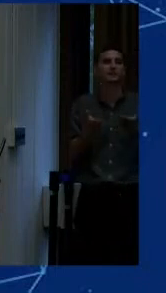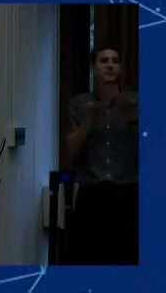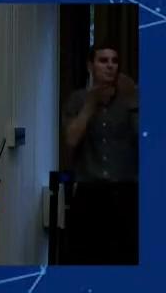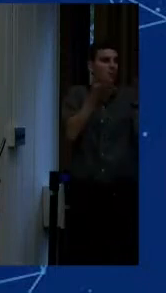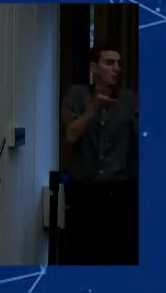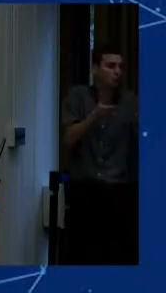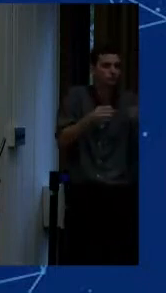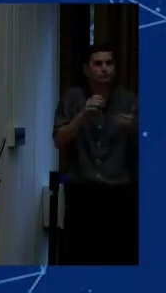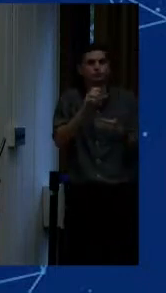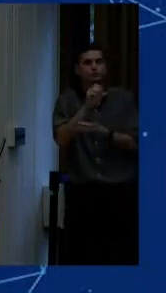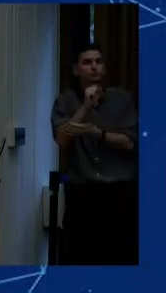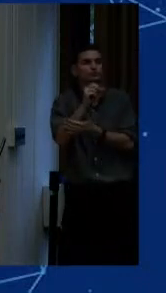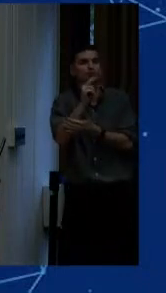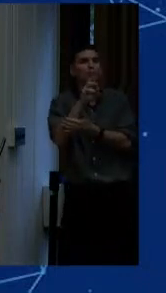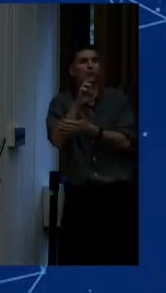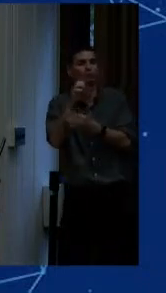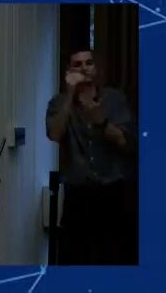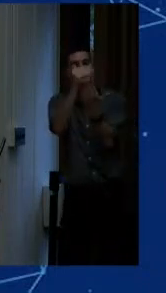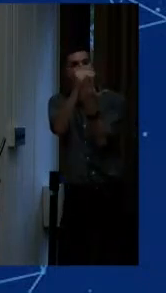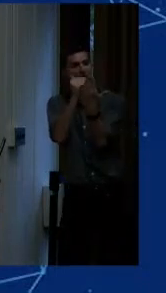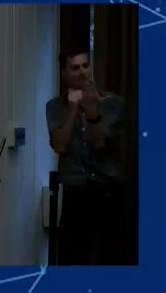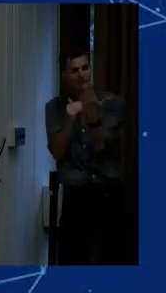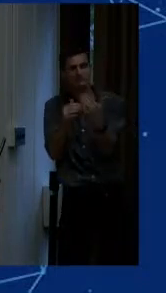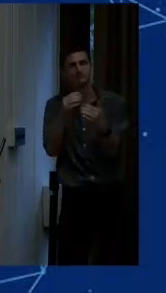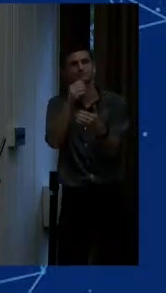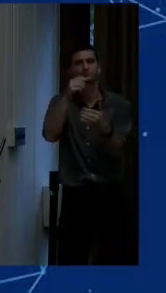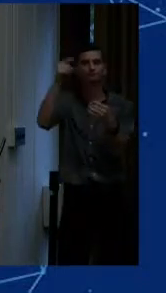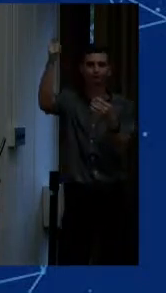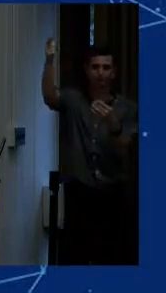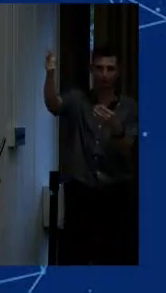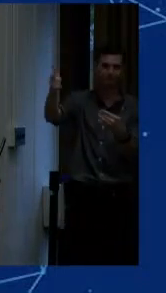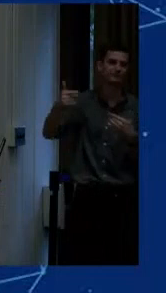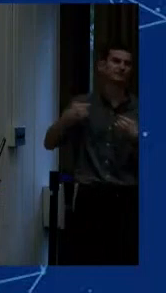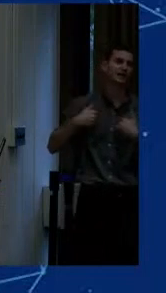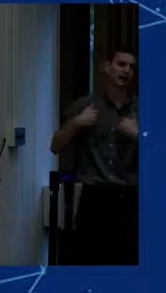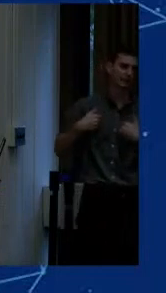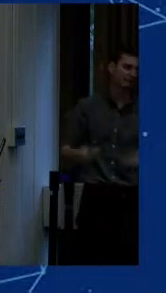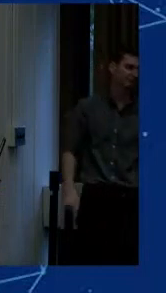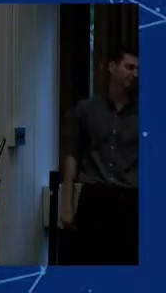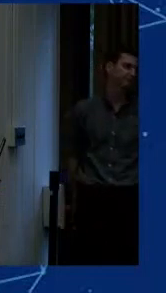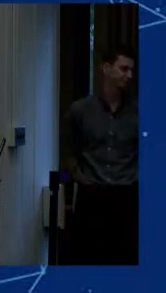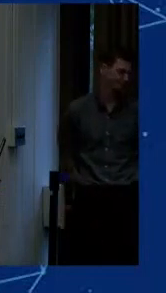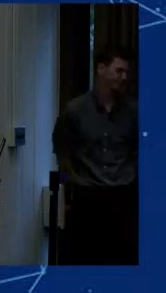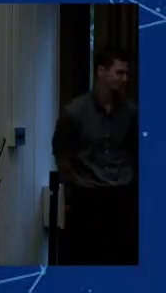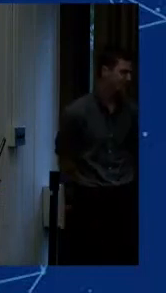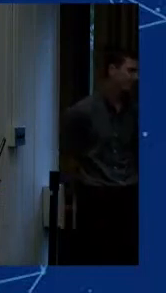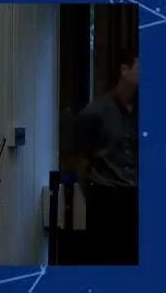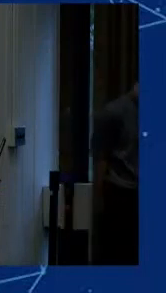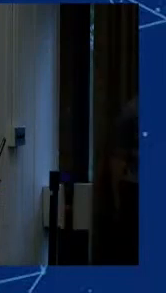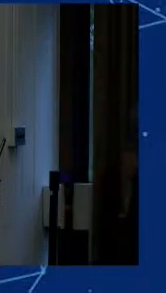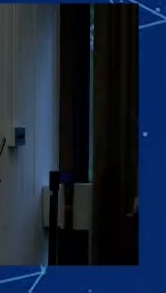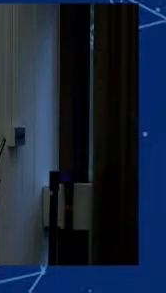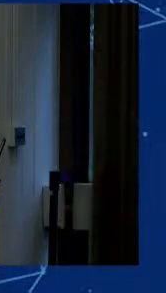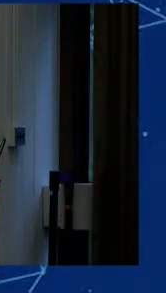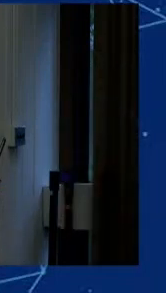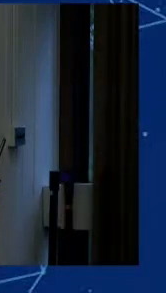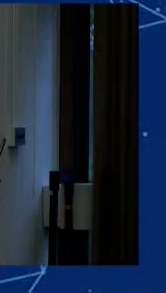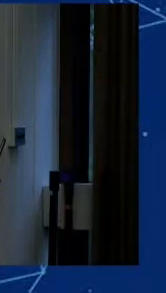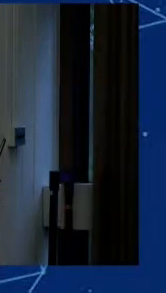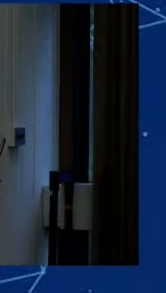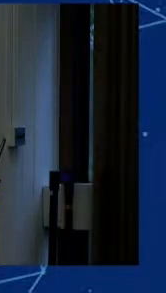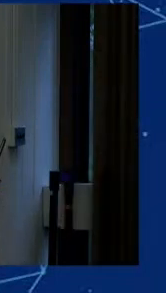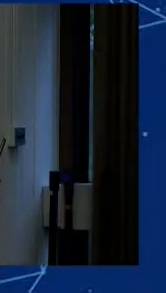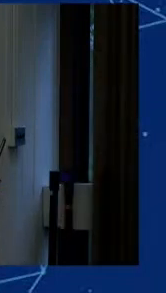source lists, so all the things I have up here. So what we do, especially if I have 10 months to do this, is everything is submitted